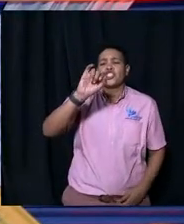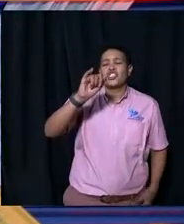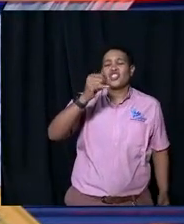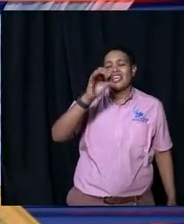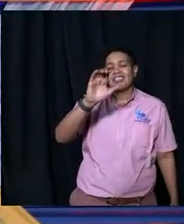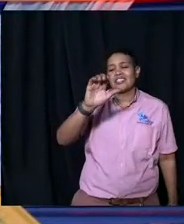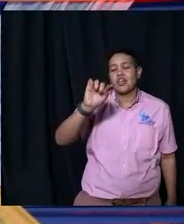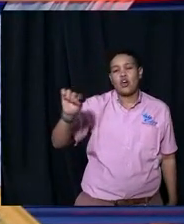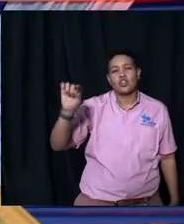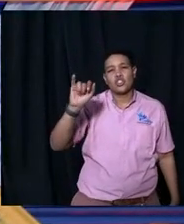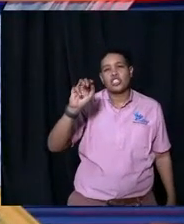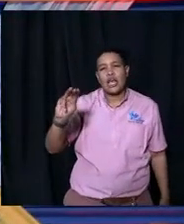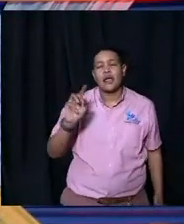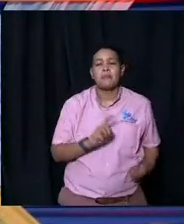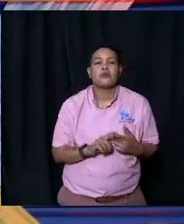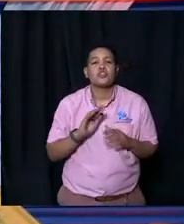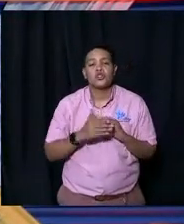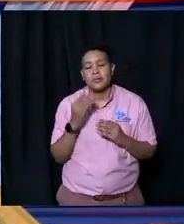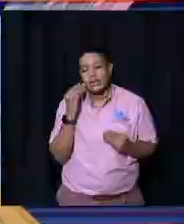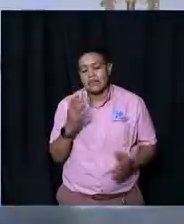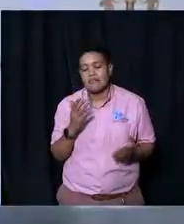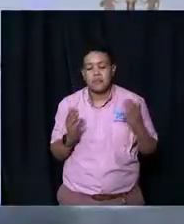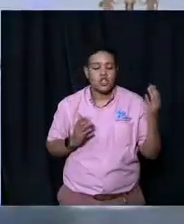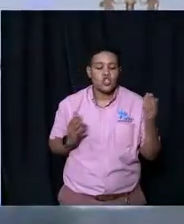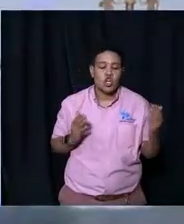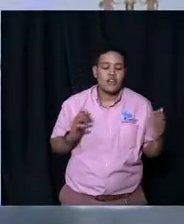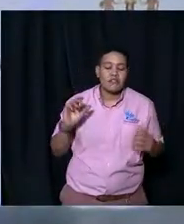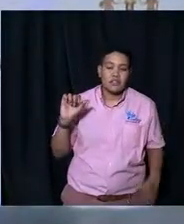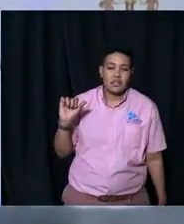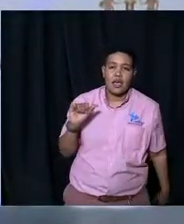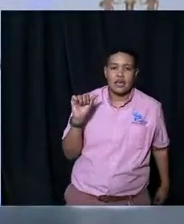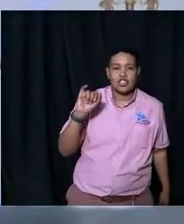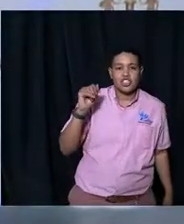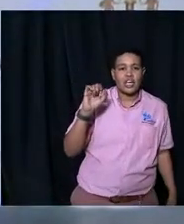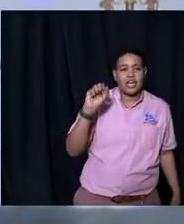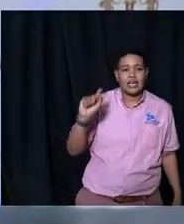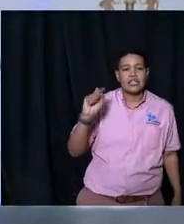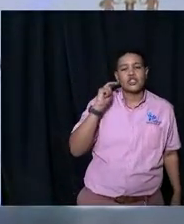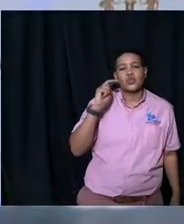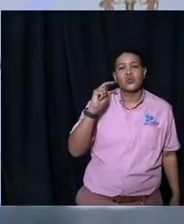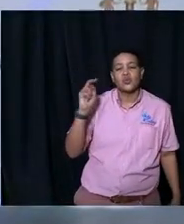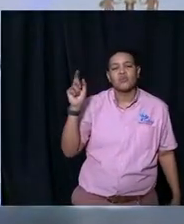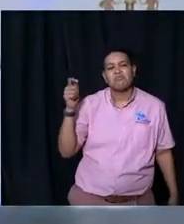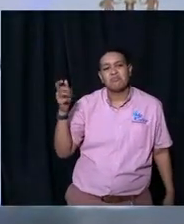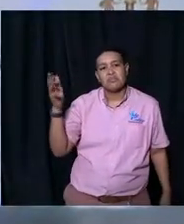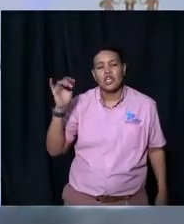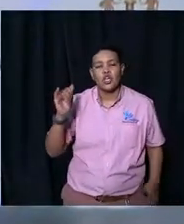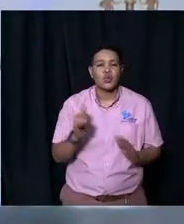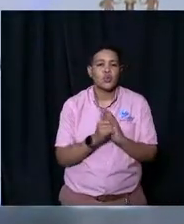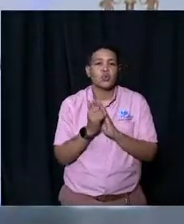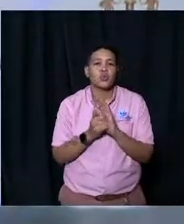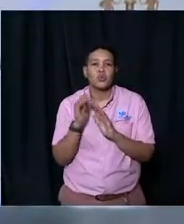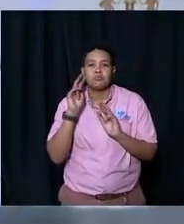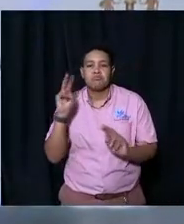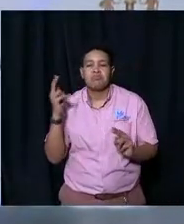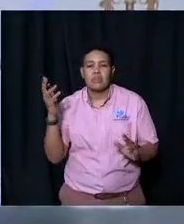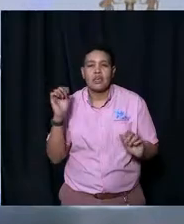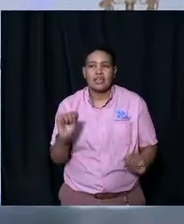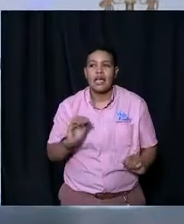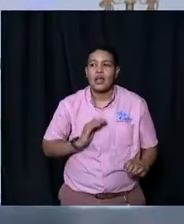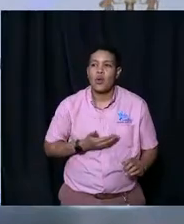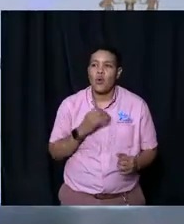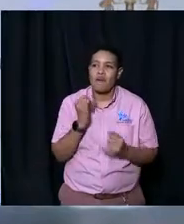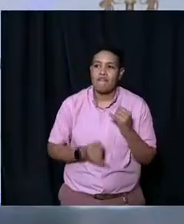MEGJC_JM and Jamaica Information Service at JIS News and their YouTube channel. Our